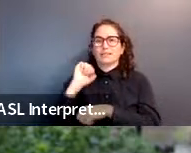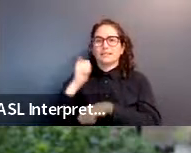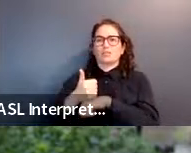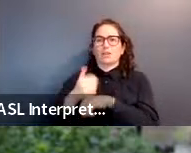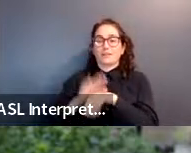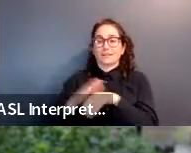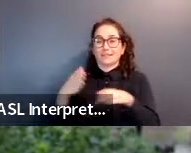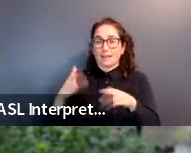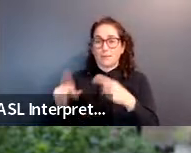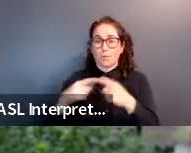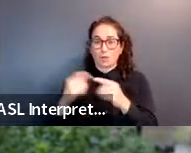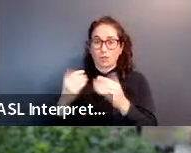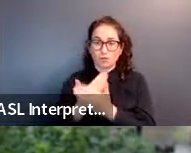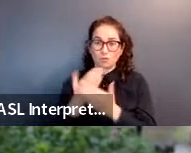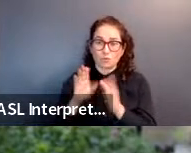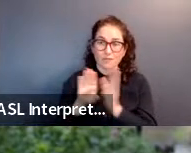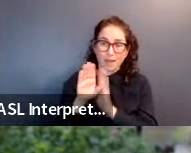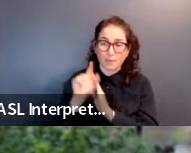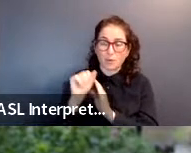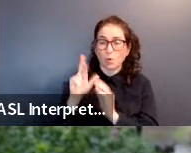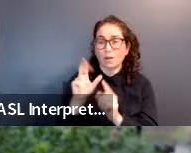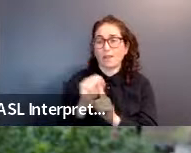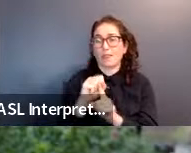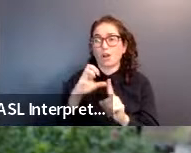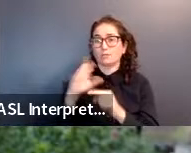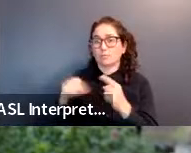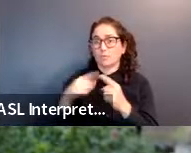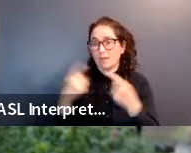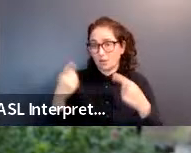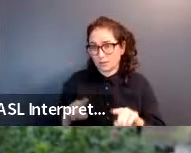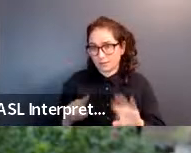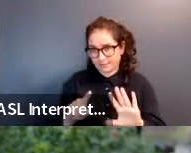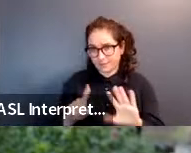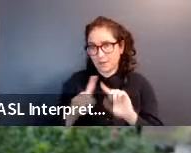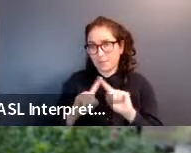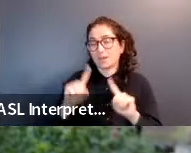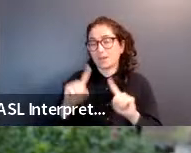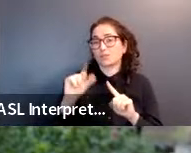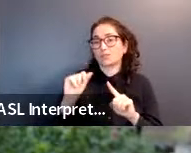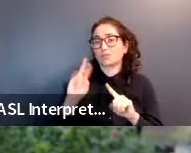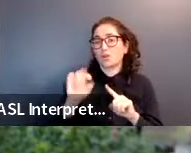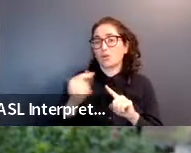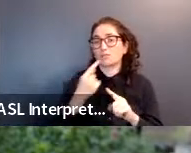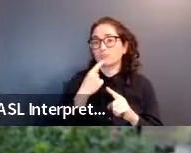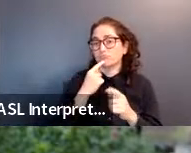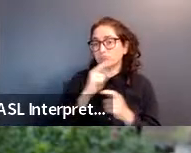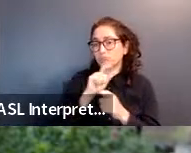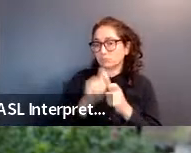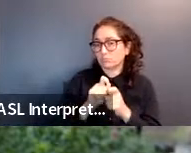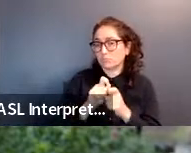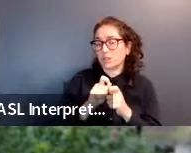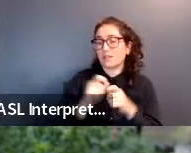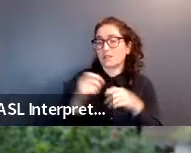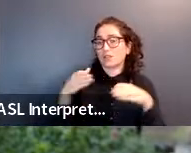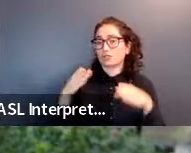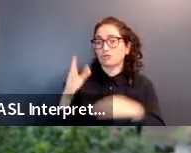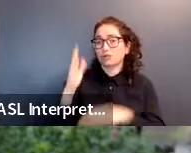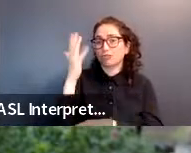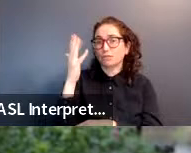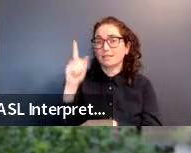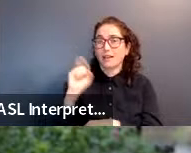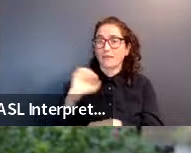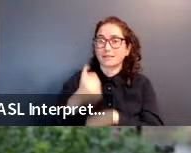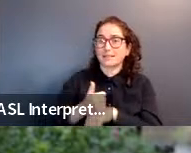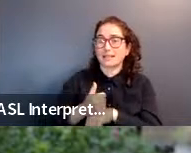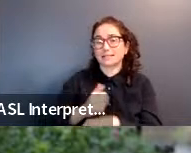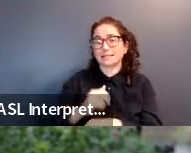a new development or an enlargement occurs. However, zoning only specifies that these street trees be installed in a standard